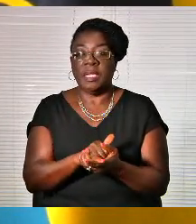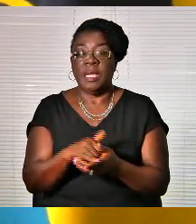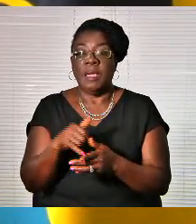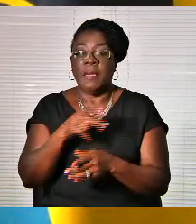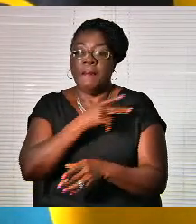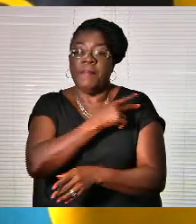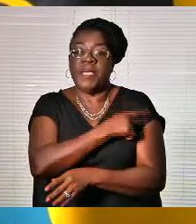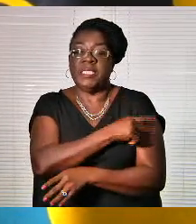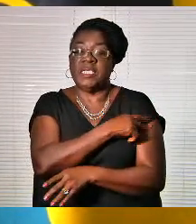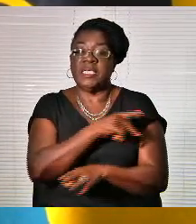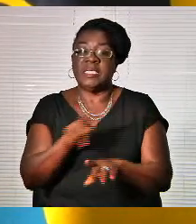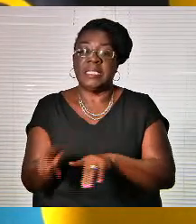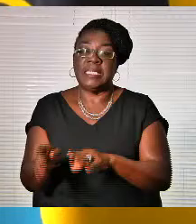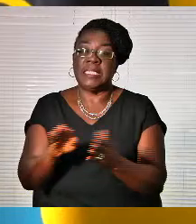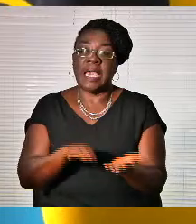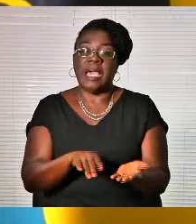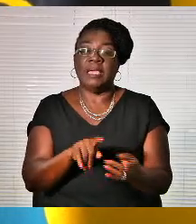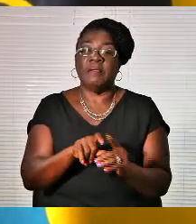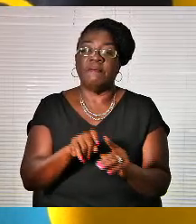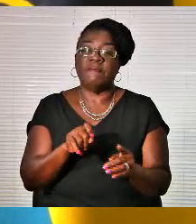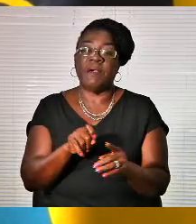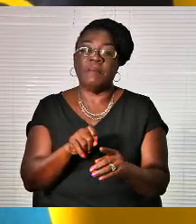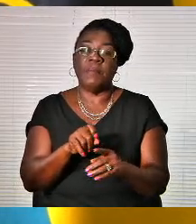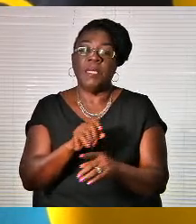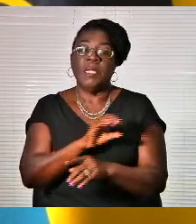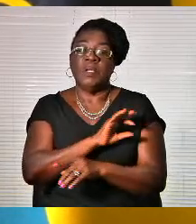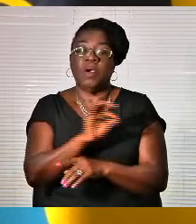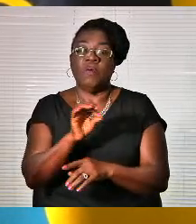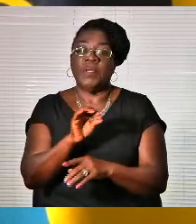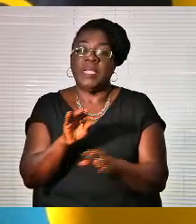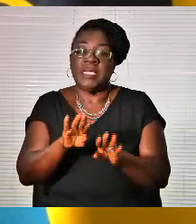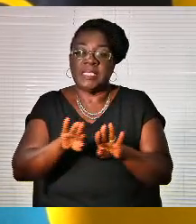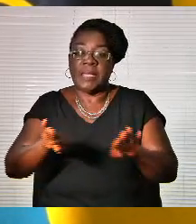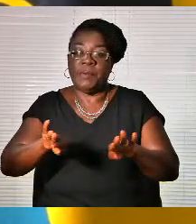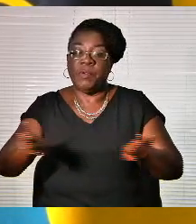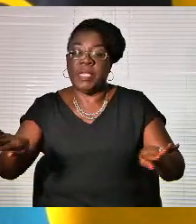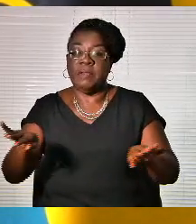patients dying from COVID were separated from the main population.